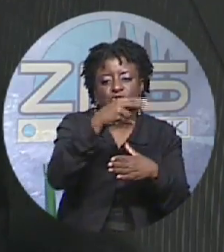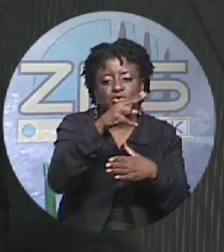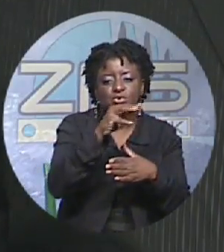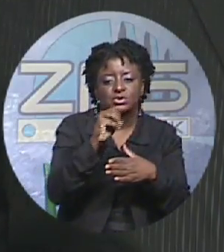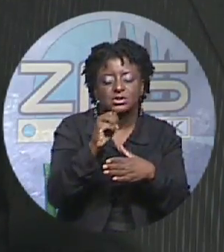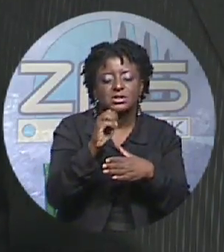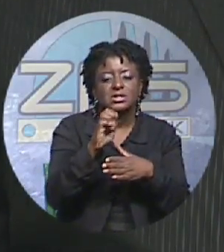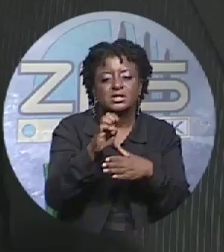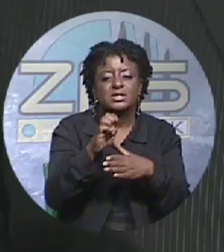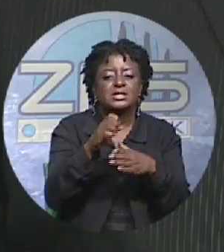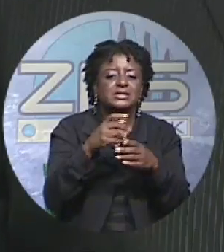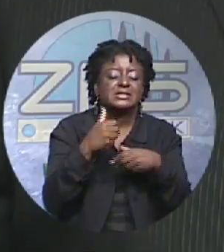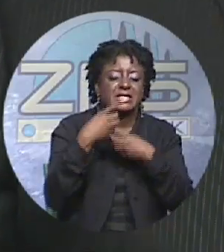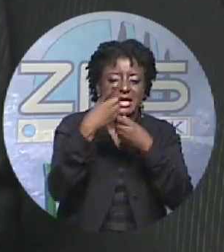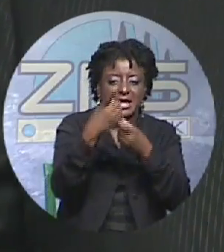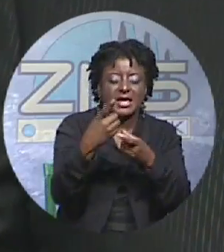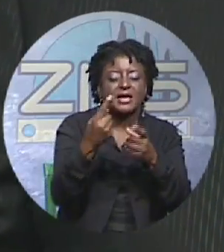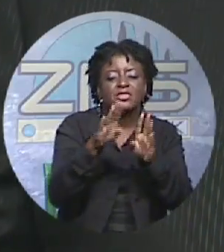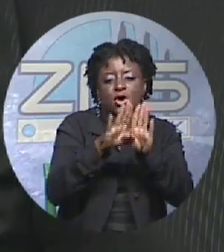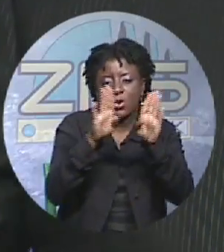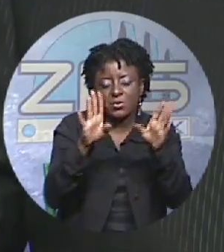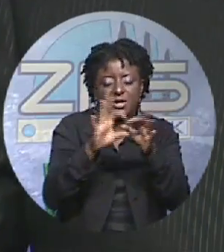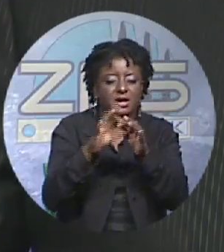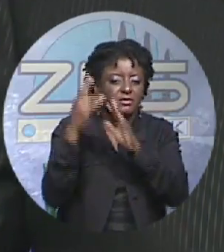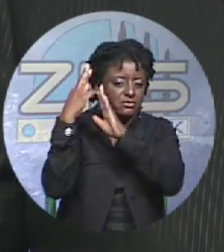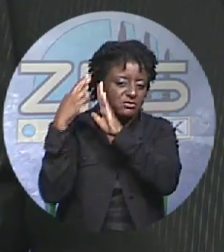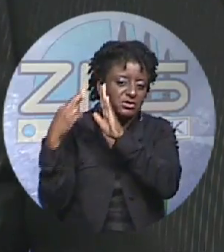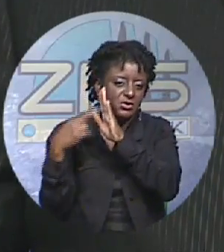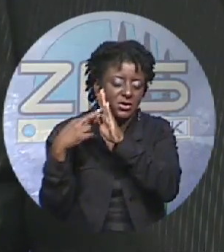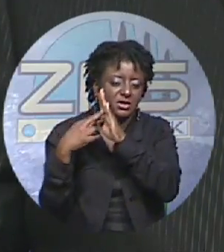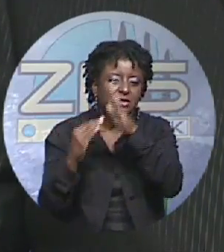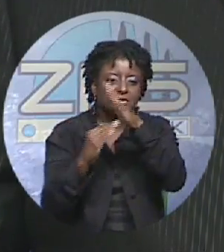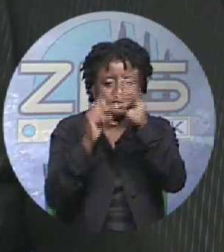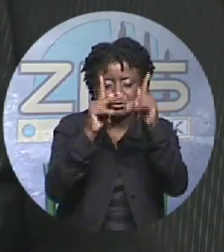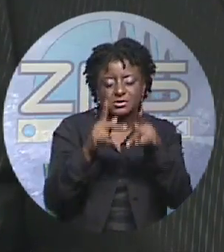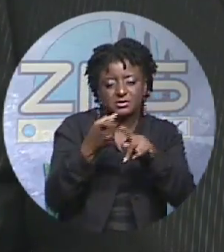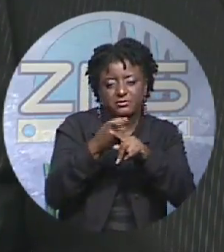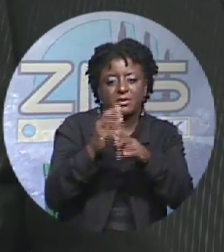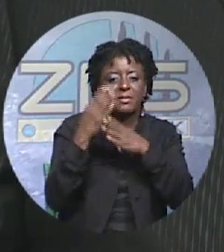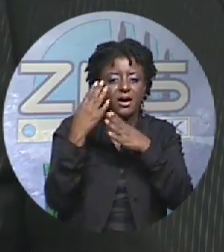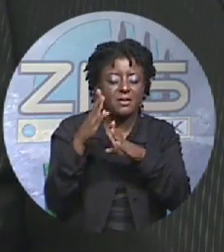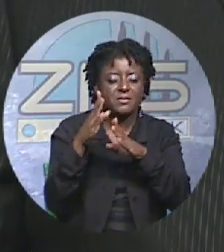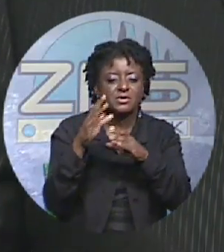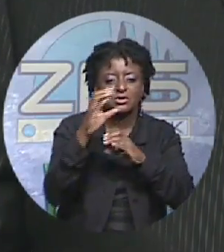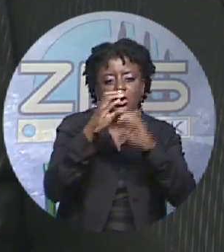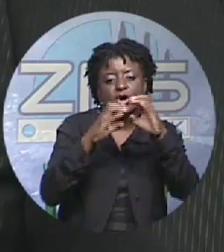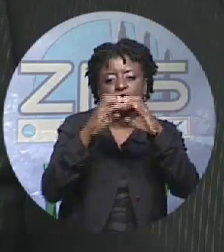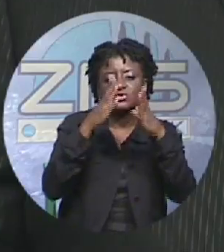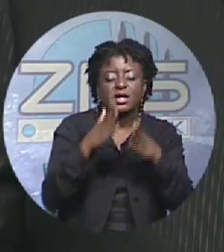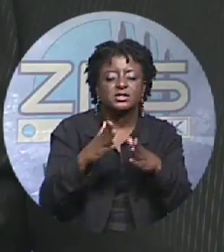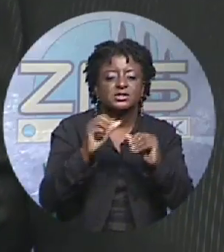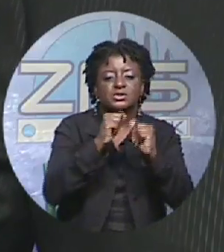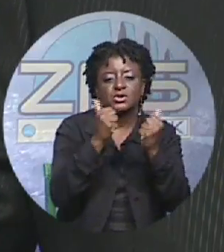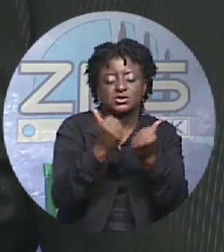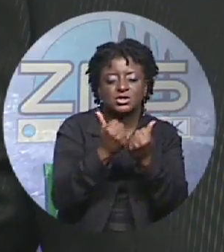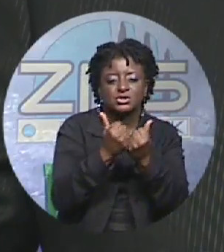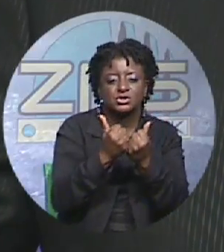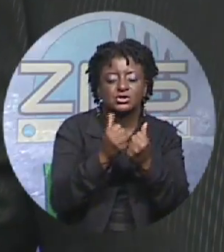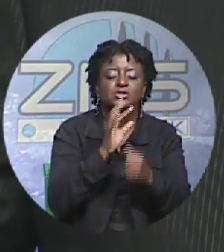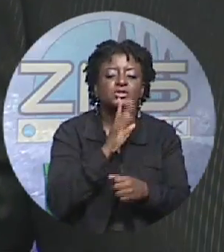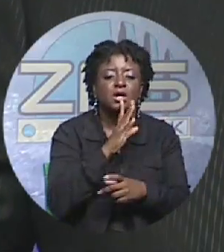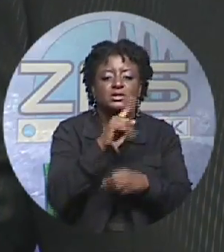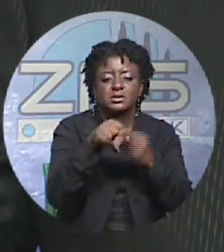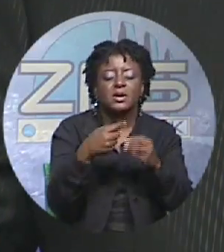of the $3.5 billion resort. An executive from the Bahamas Contractors Association weighs in on this matter with our